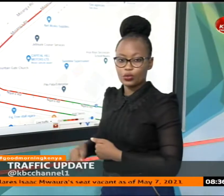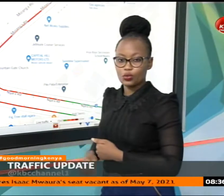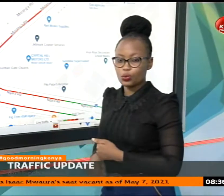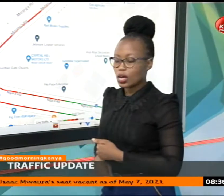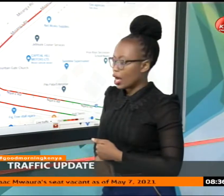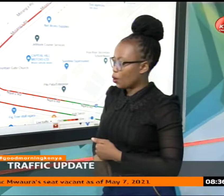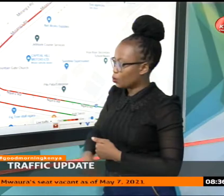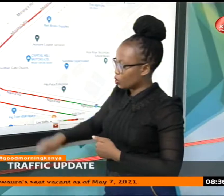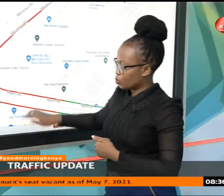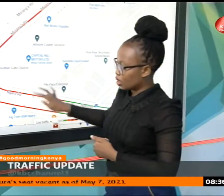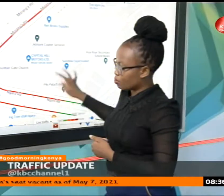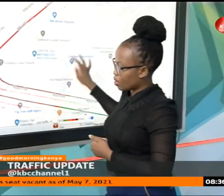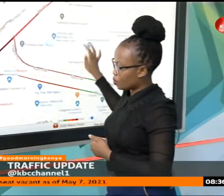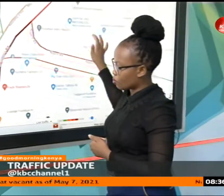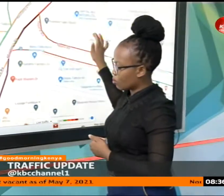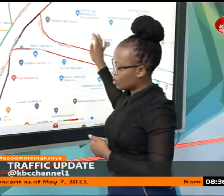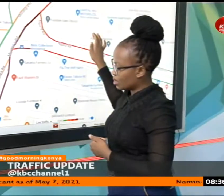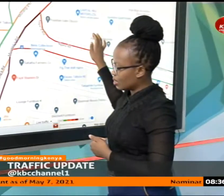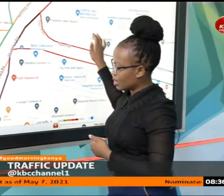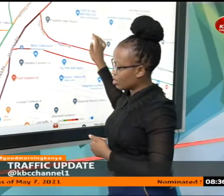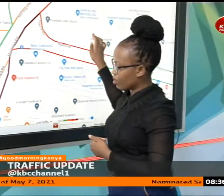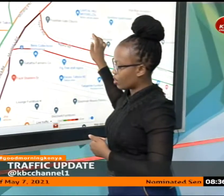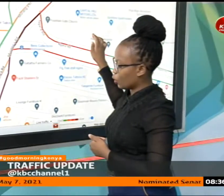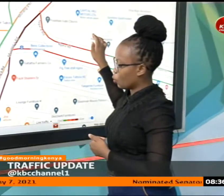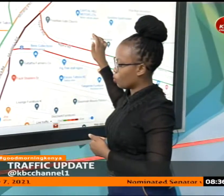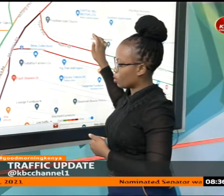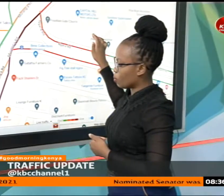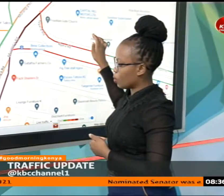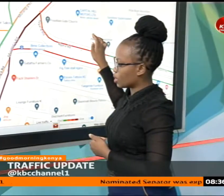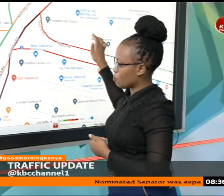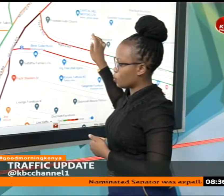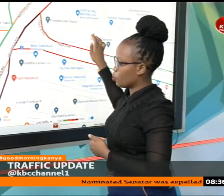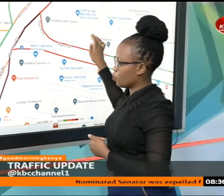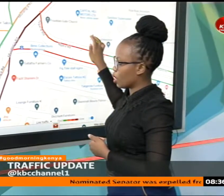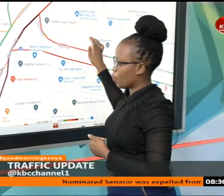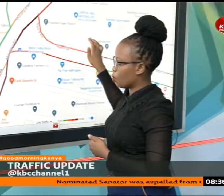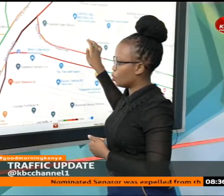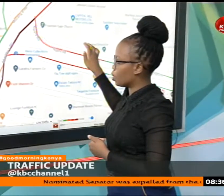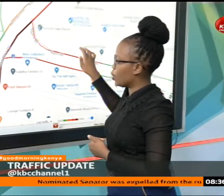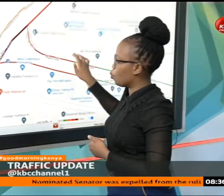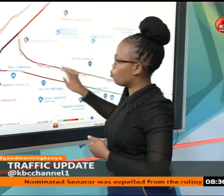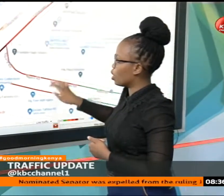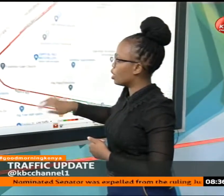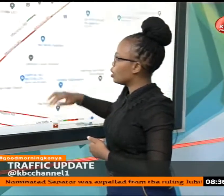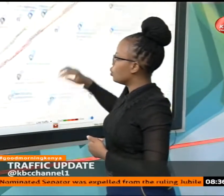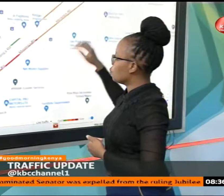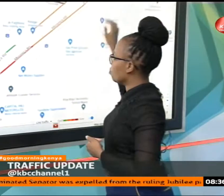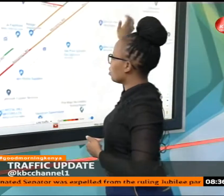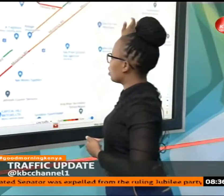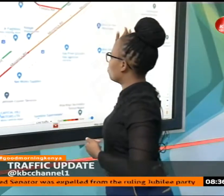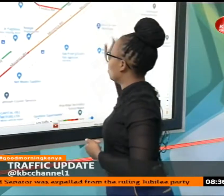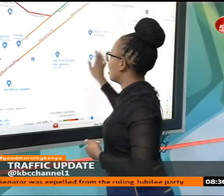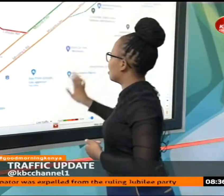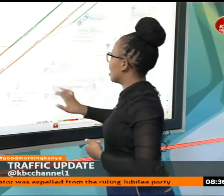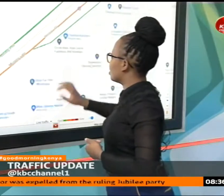all the way through, and also as you leave areas around City Center via the Globe roundabout, coming through Muranga Road as you head over to Thika Road there.